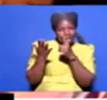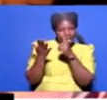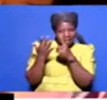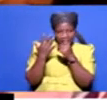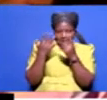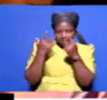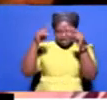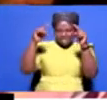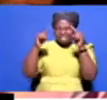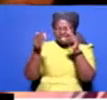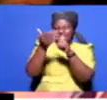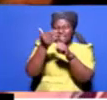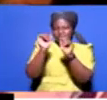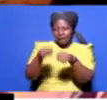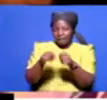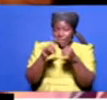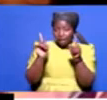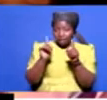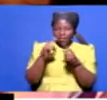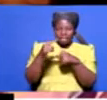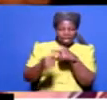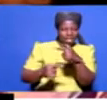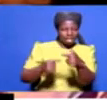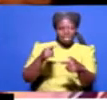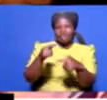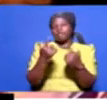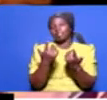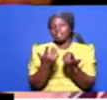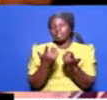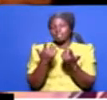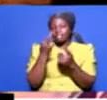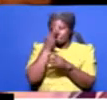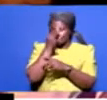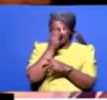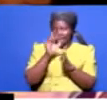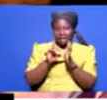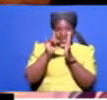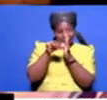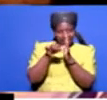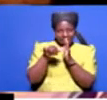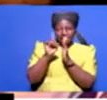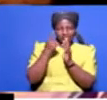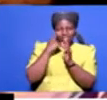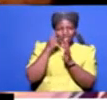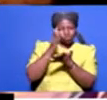As it came to pass, Mwai Kibaki was destined for greatness.